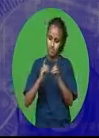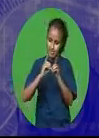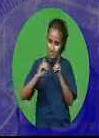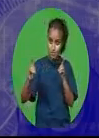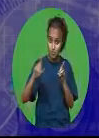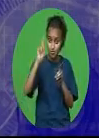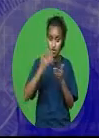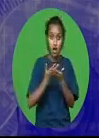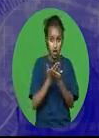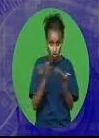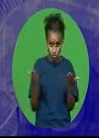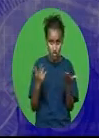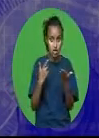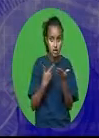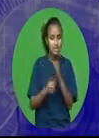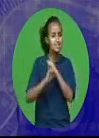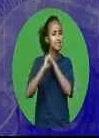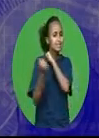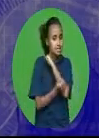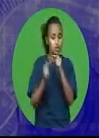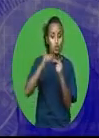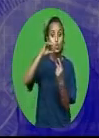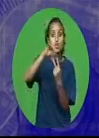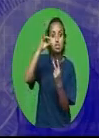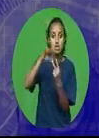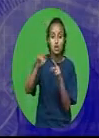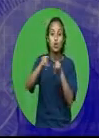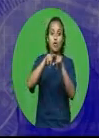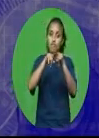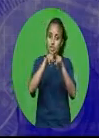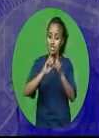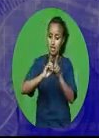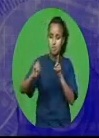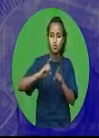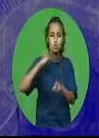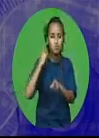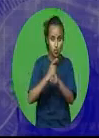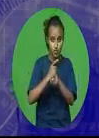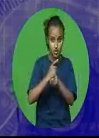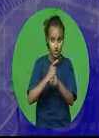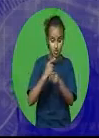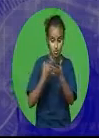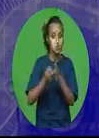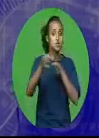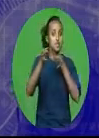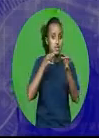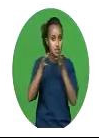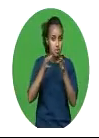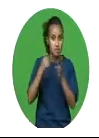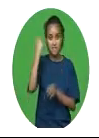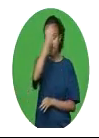of an object, it's essential to select convenient dimension properly so as to describe a